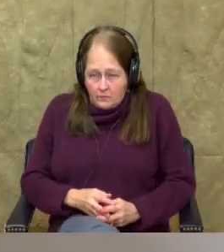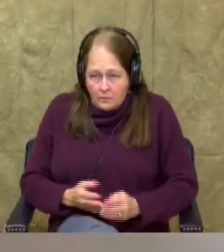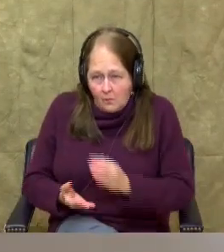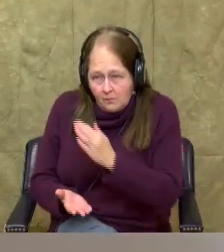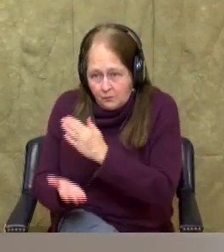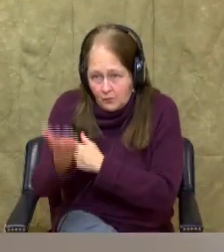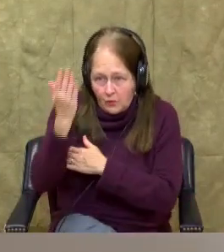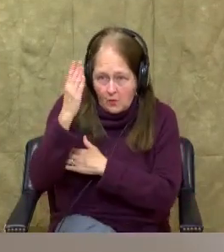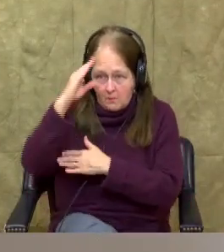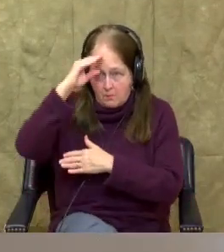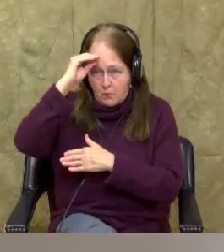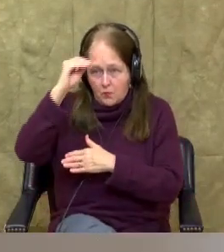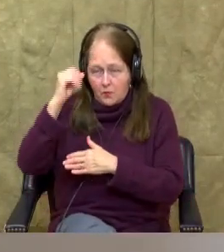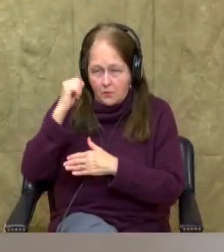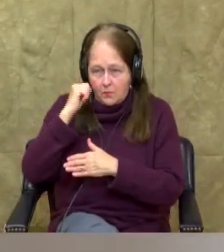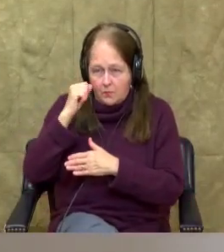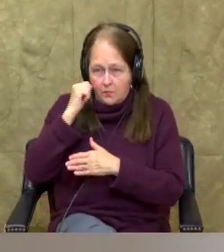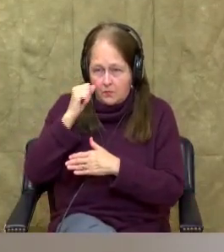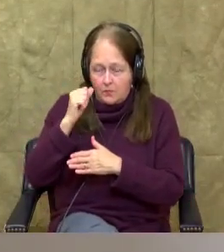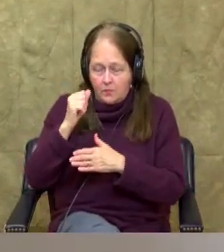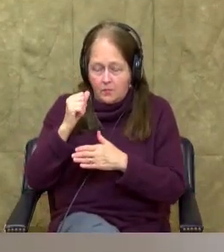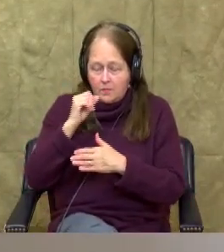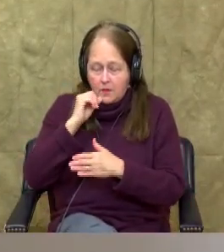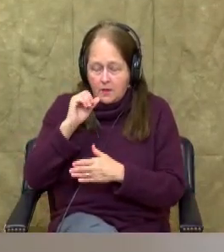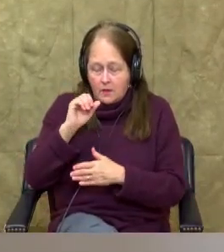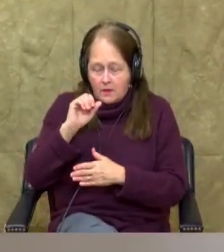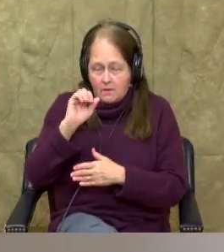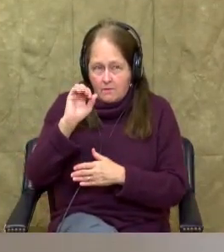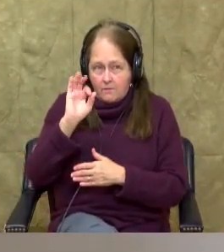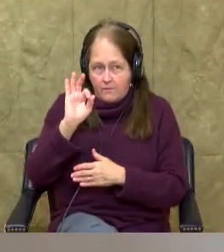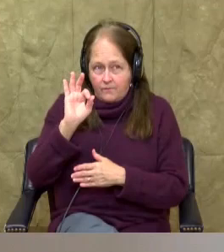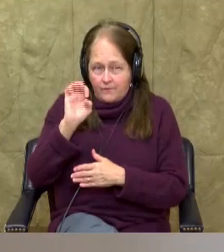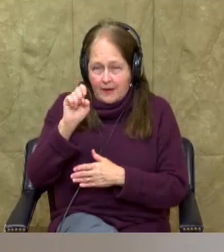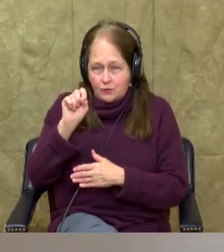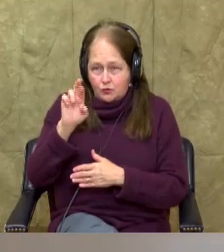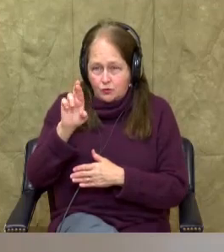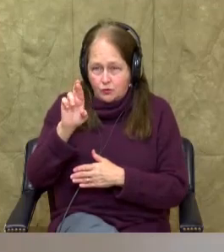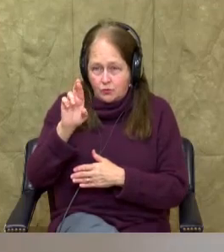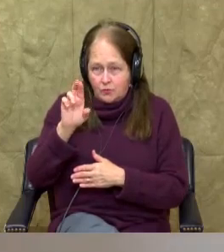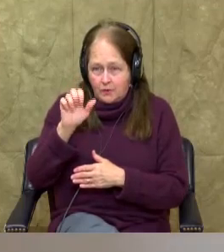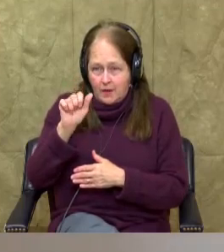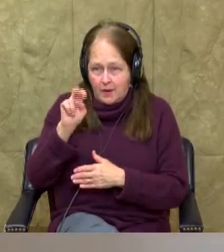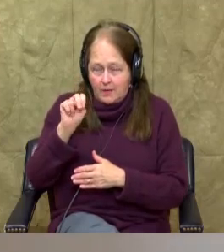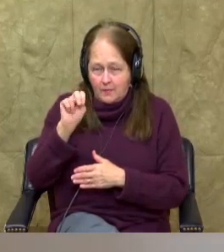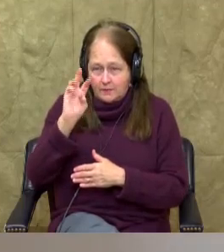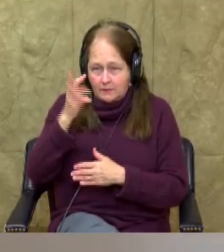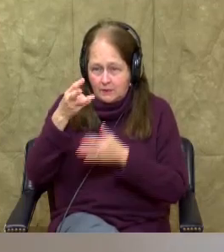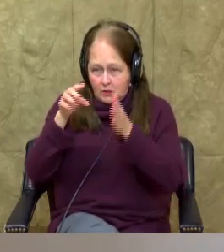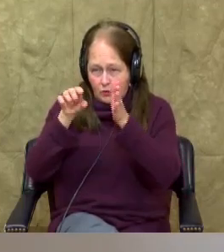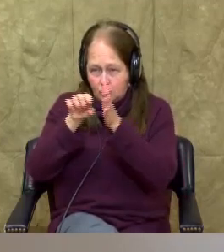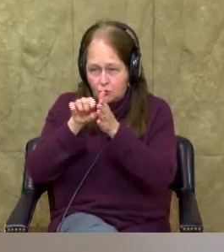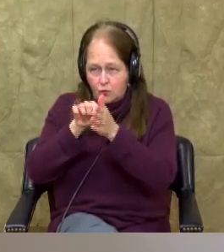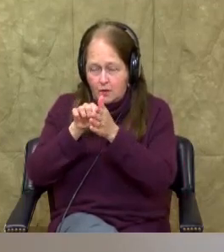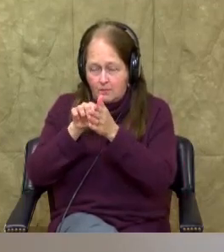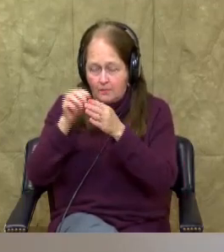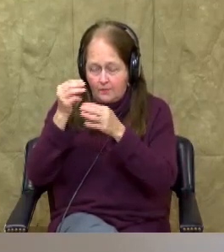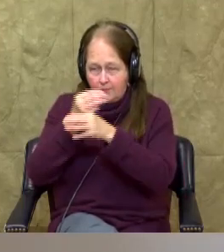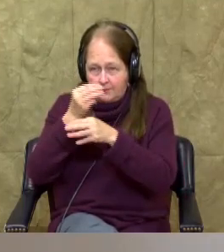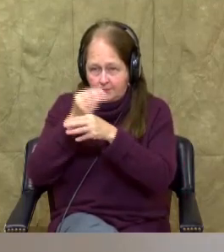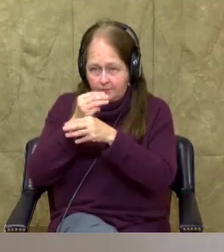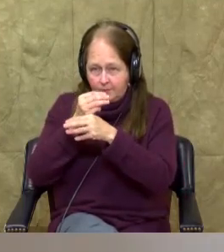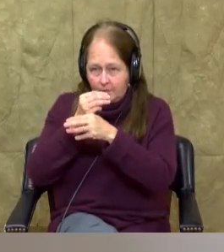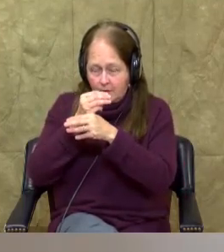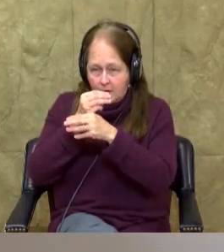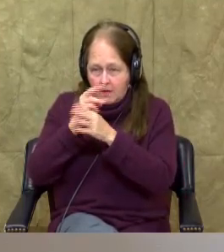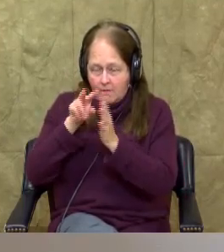Good morning, boys and girls. I'm Miss Spector Kane, and I'm going to be teaching you a 6th grade math lesson today on